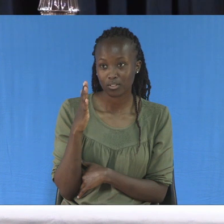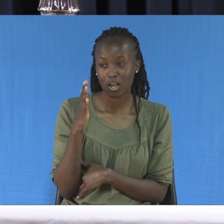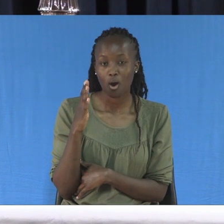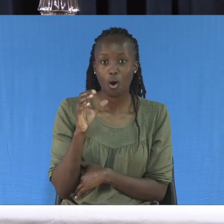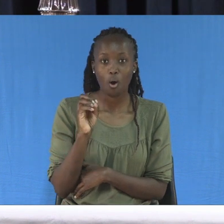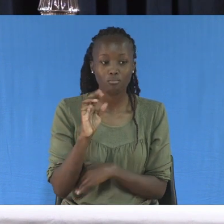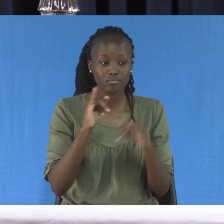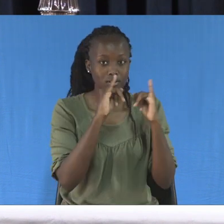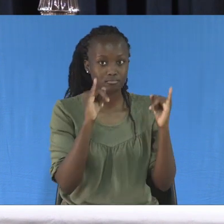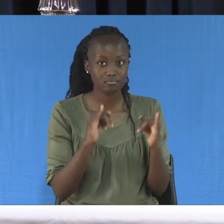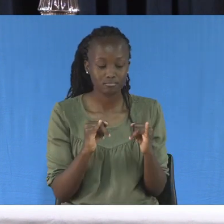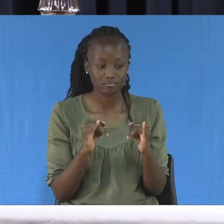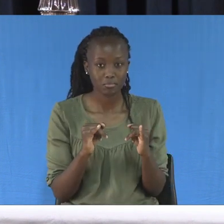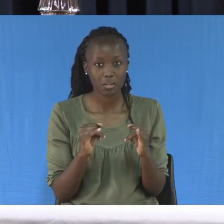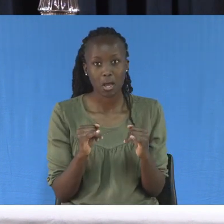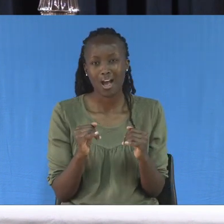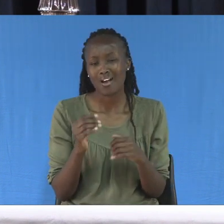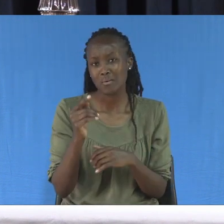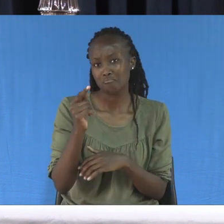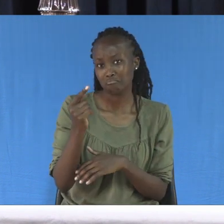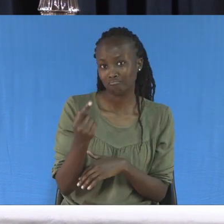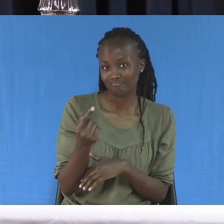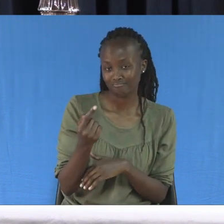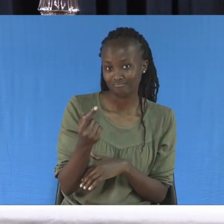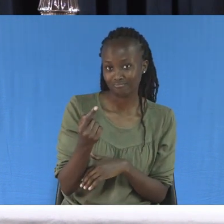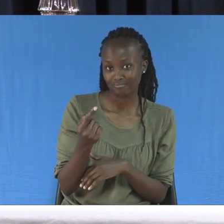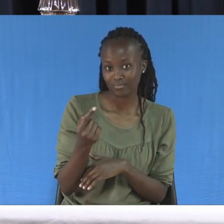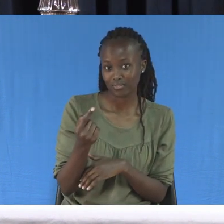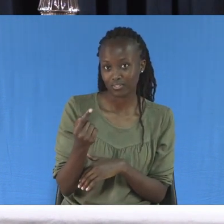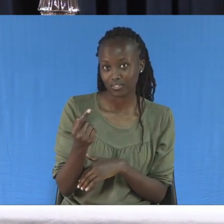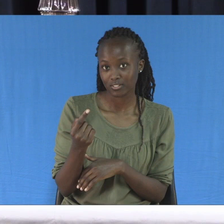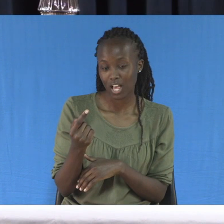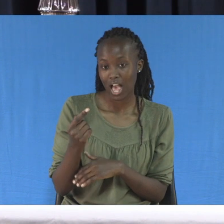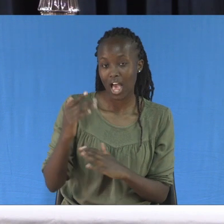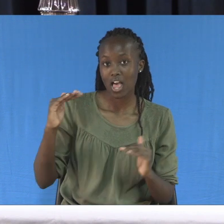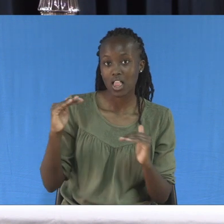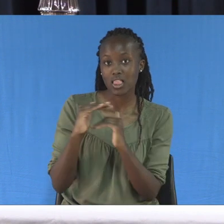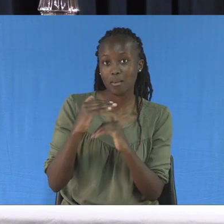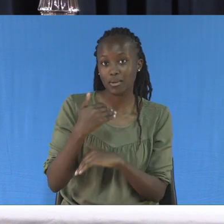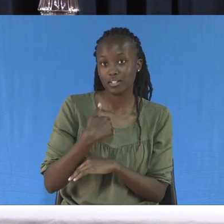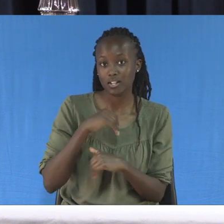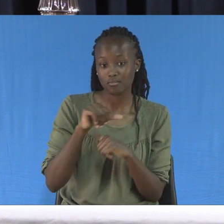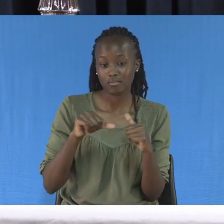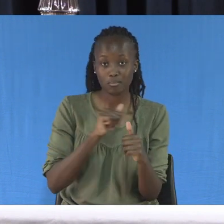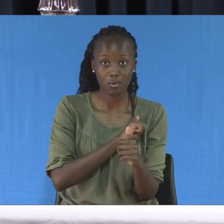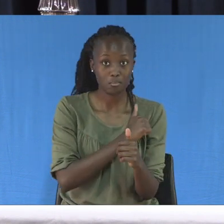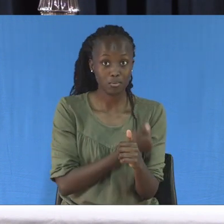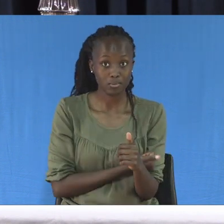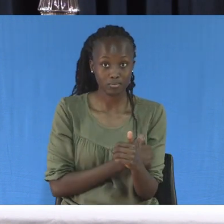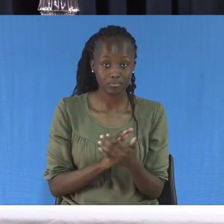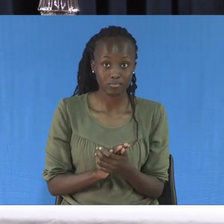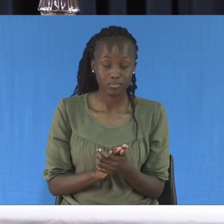temporal and very limited in power. Actually, on